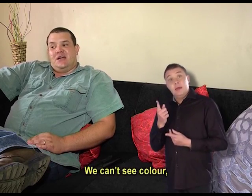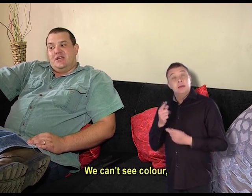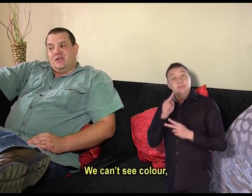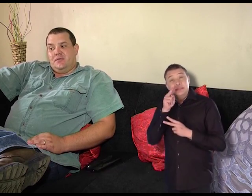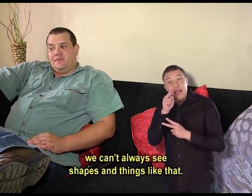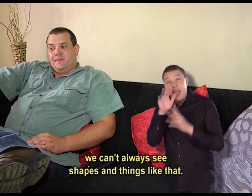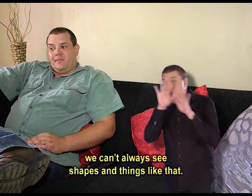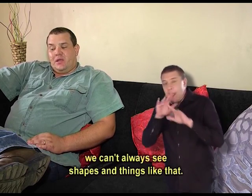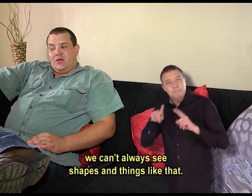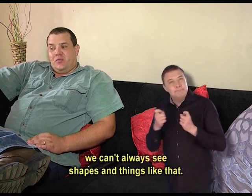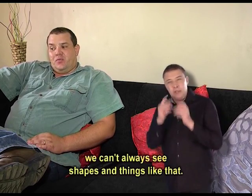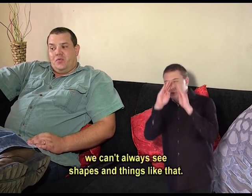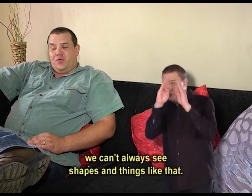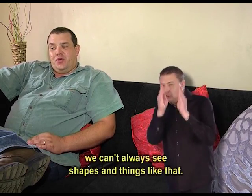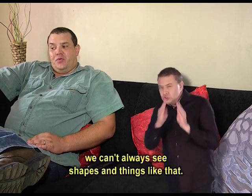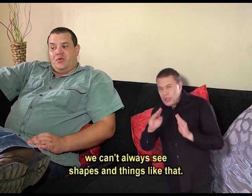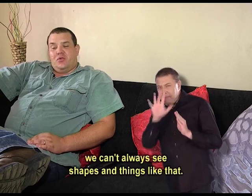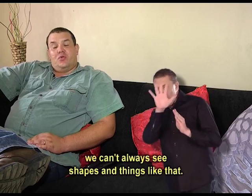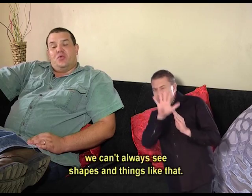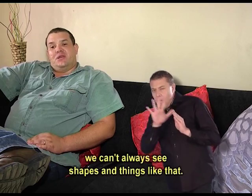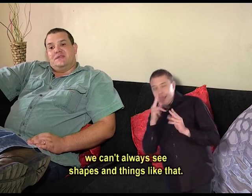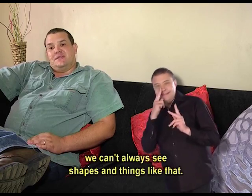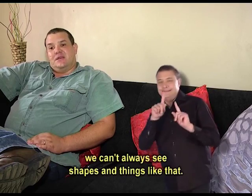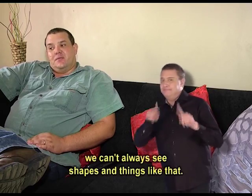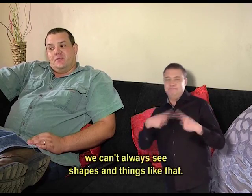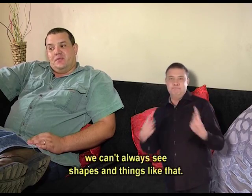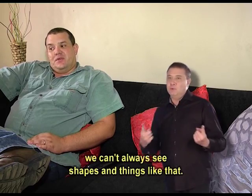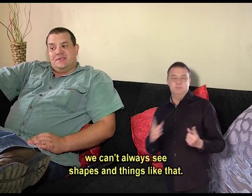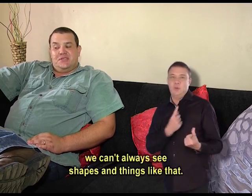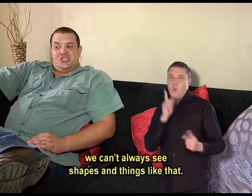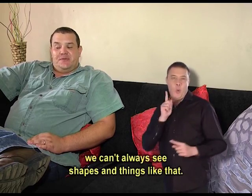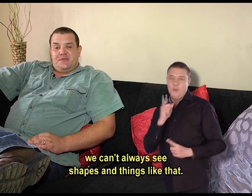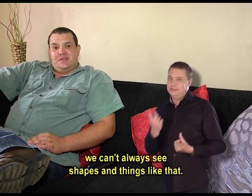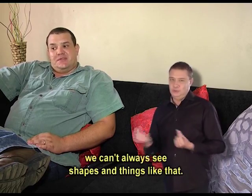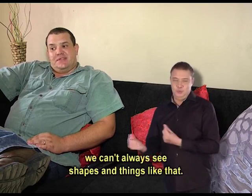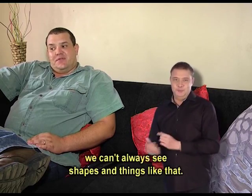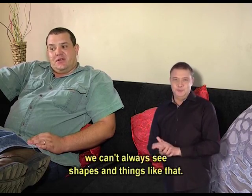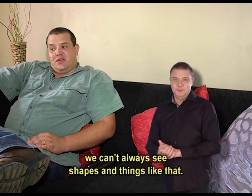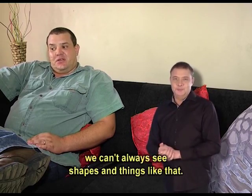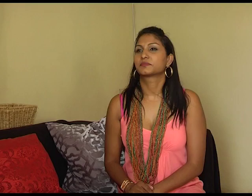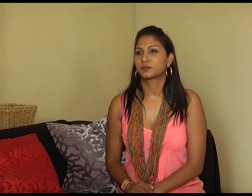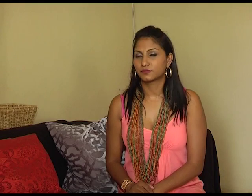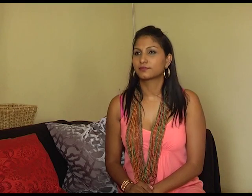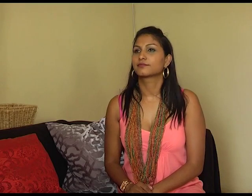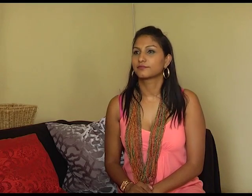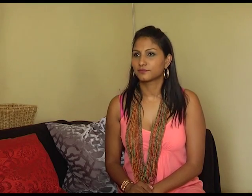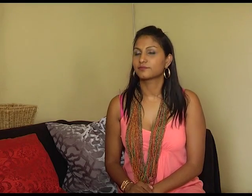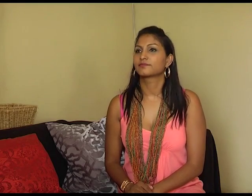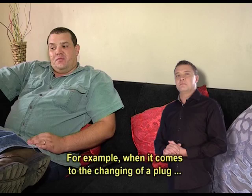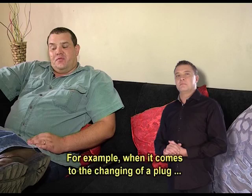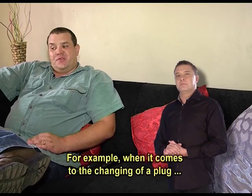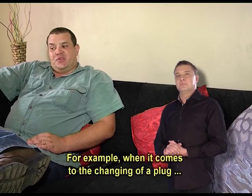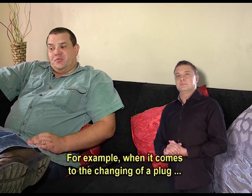can't see color. We can't always see shapes and stuff like that.